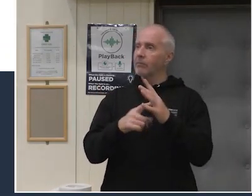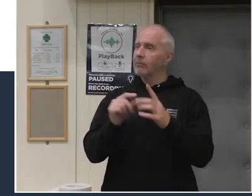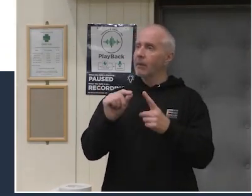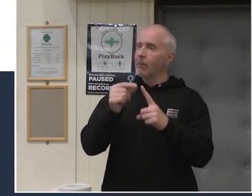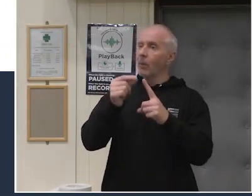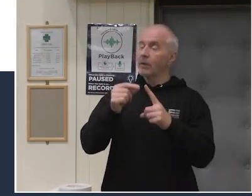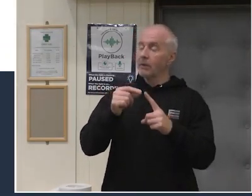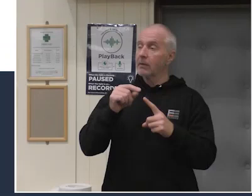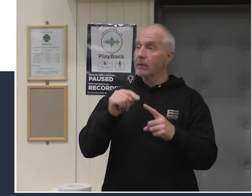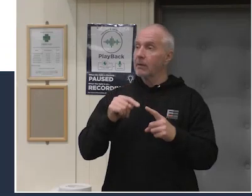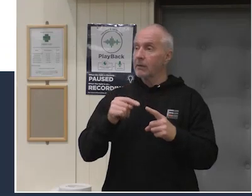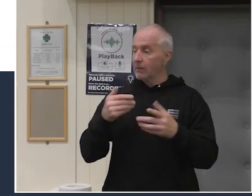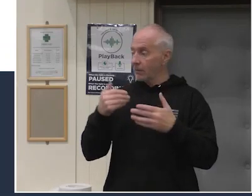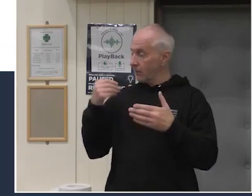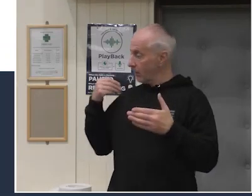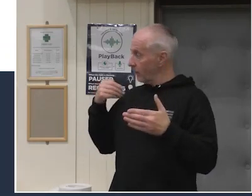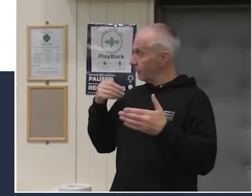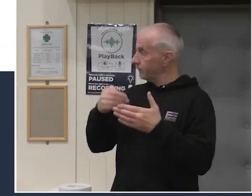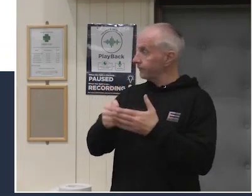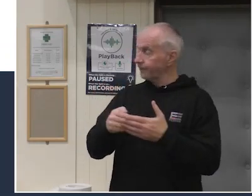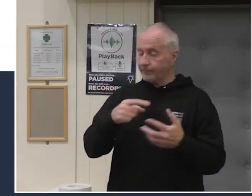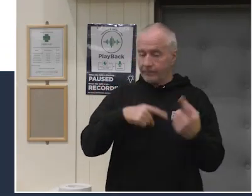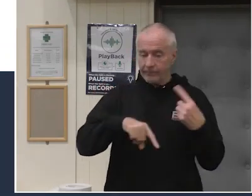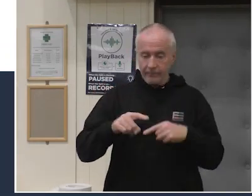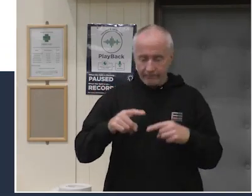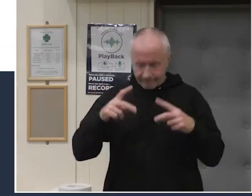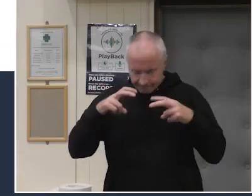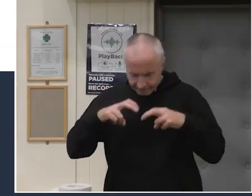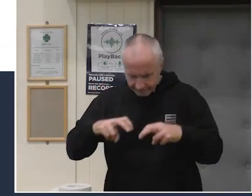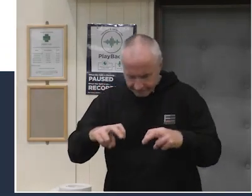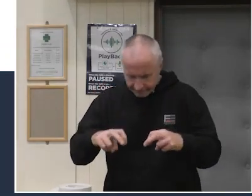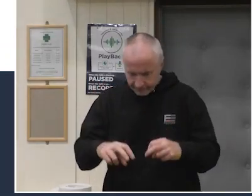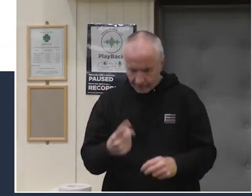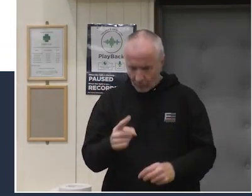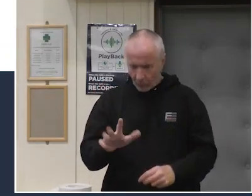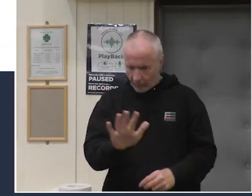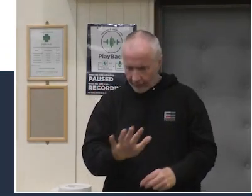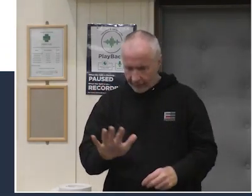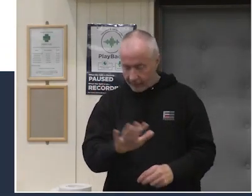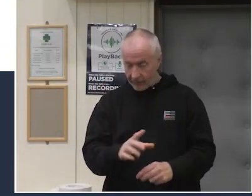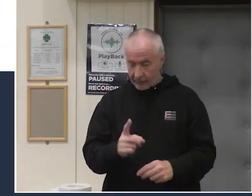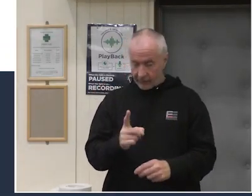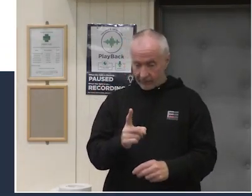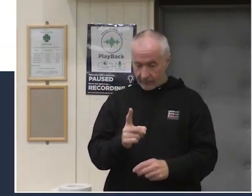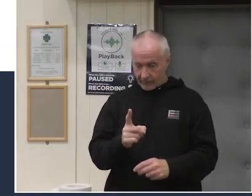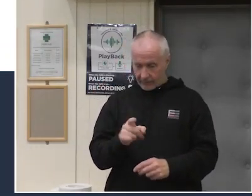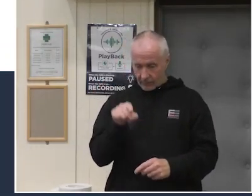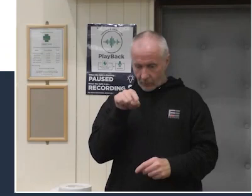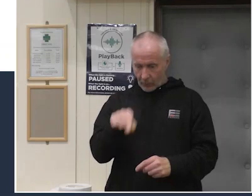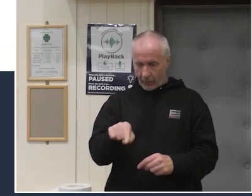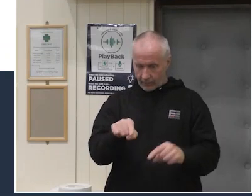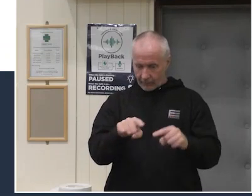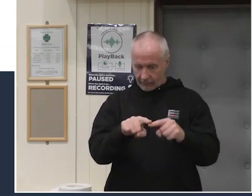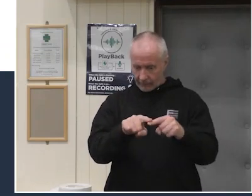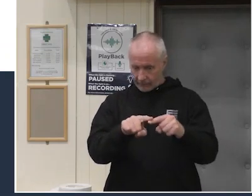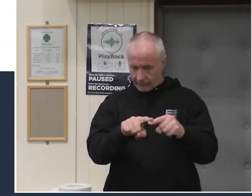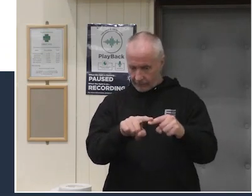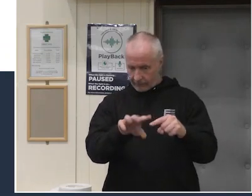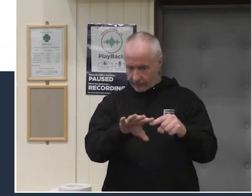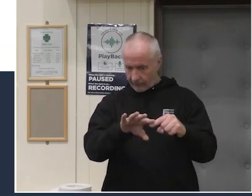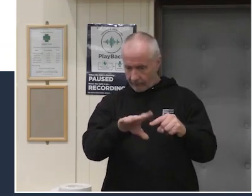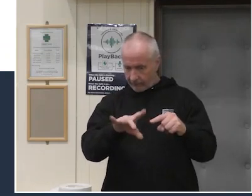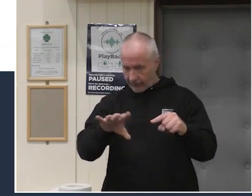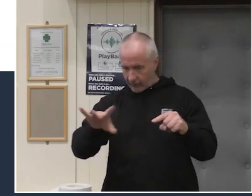what we're doing, we're always looking in just one place at once. We're looking at this one frequency, then we're